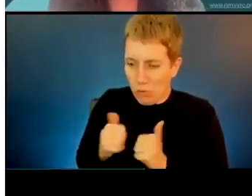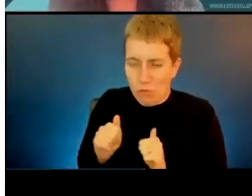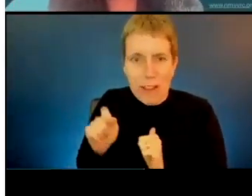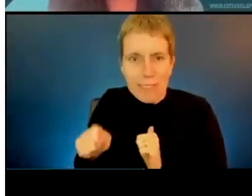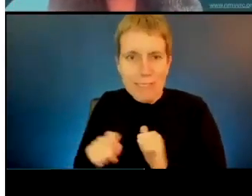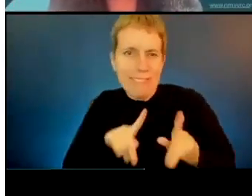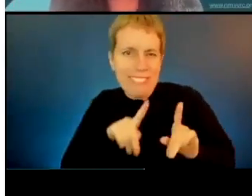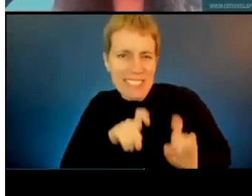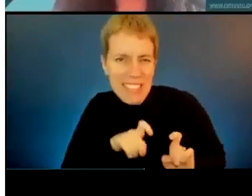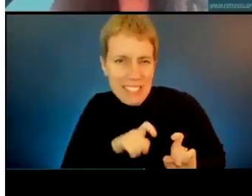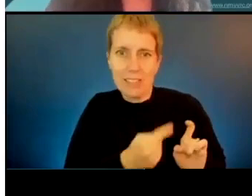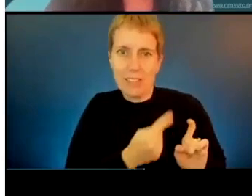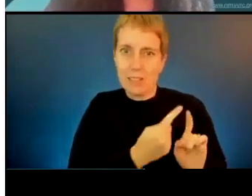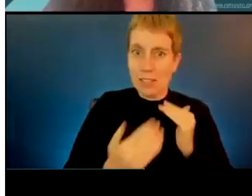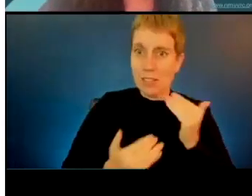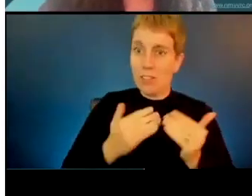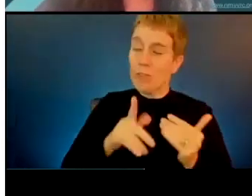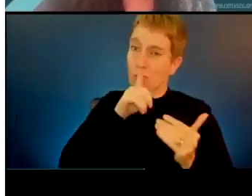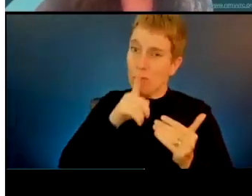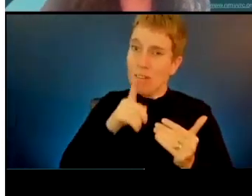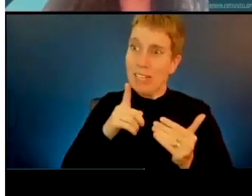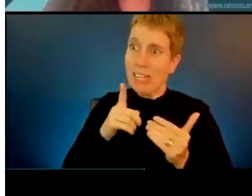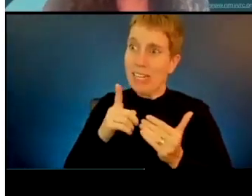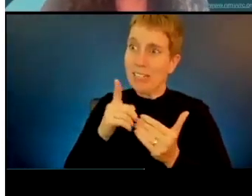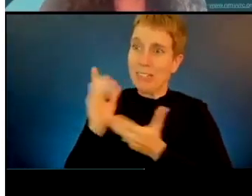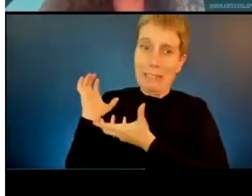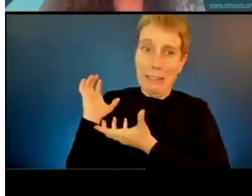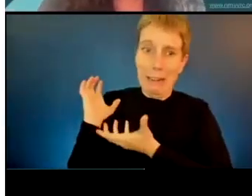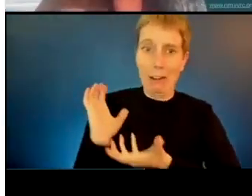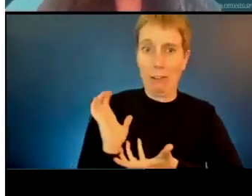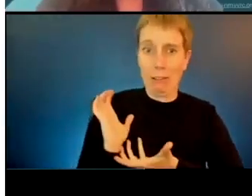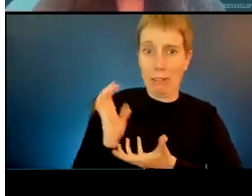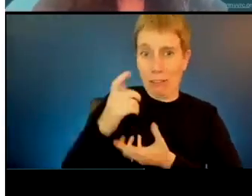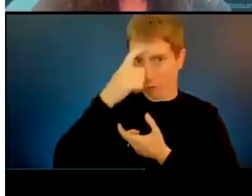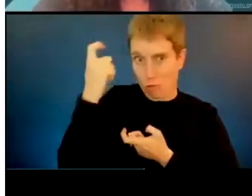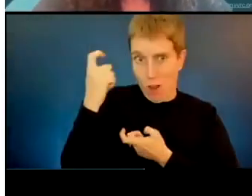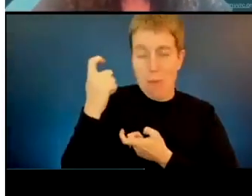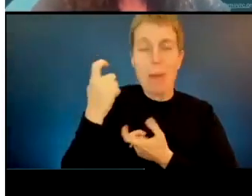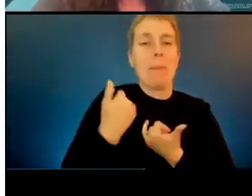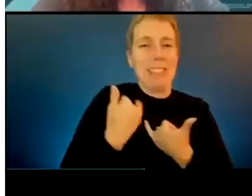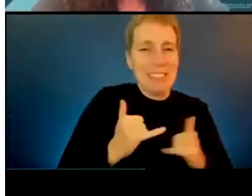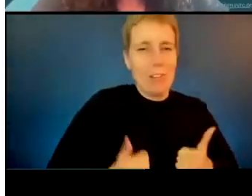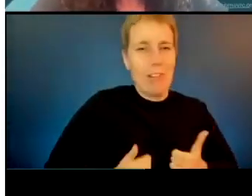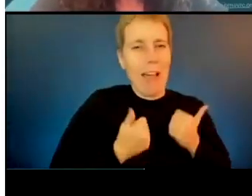full life while carrying that trauma.